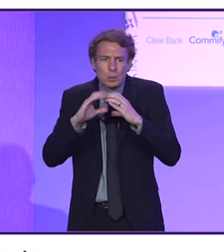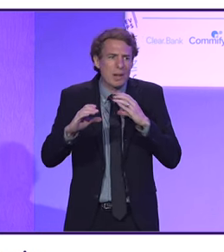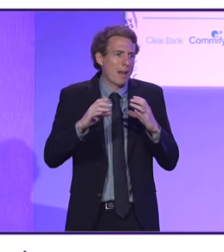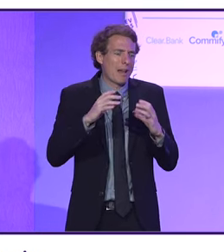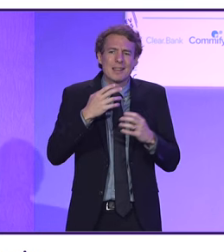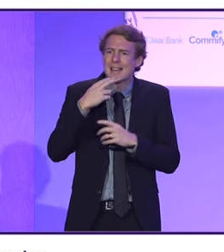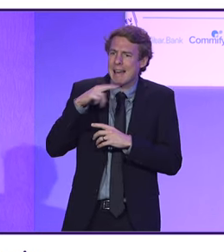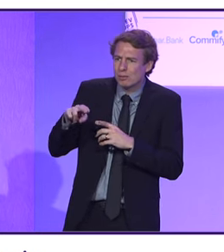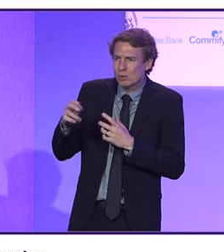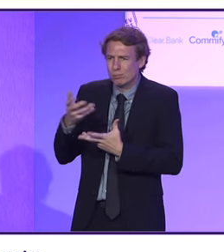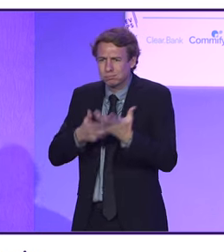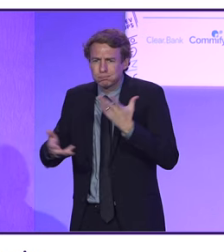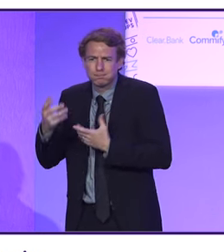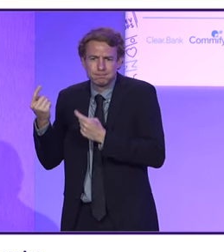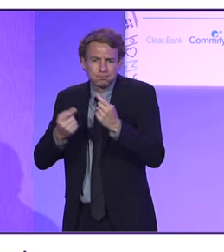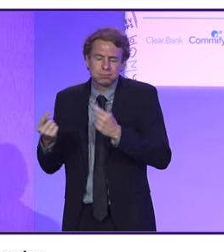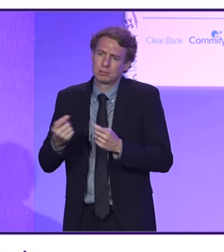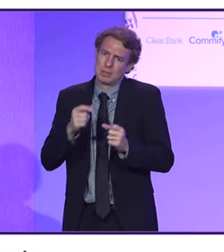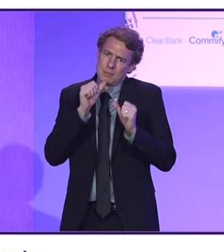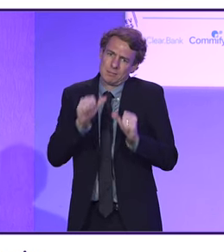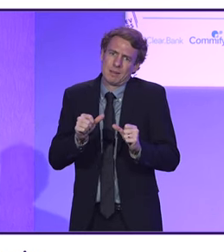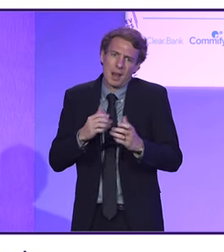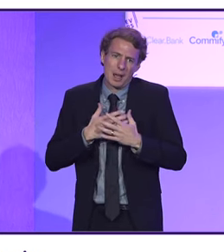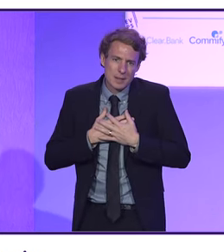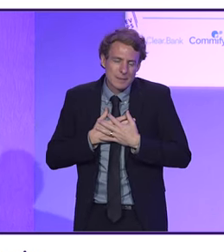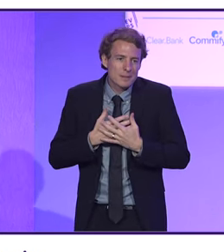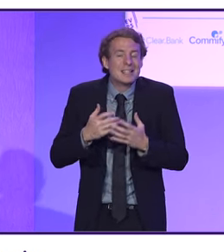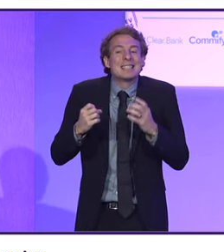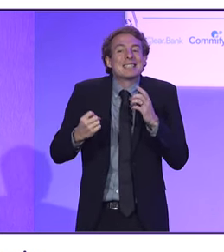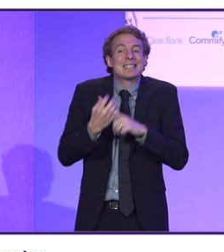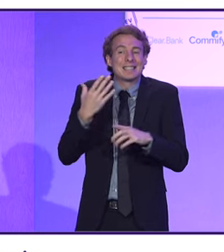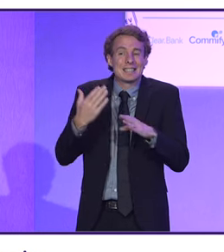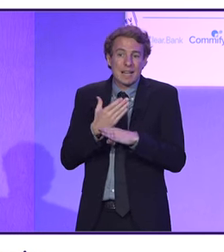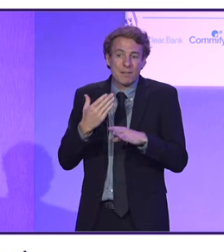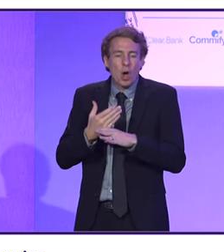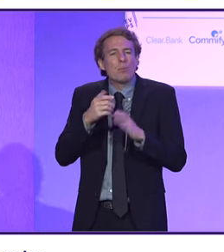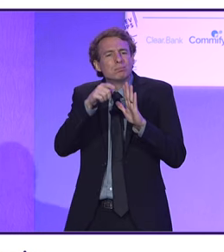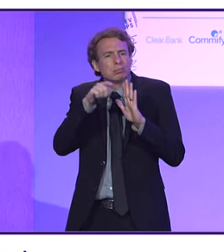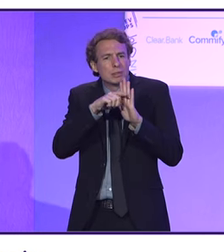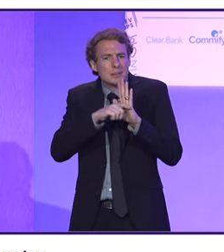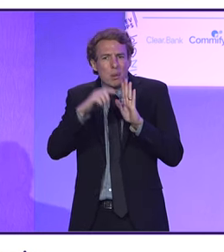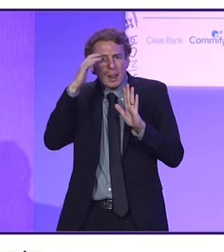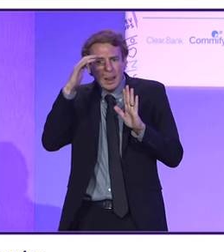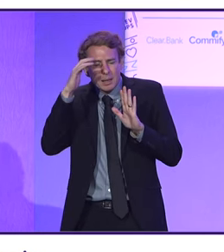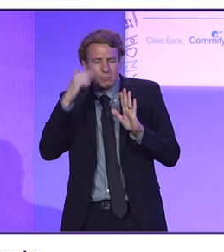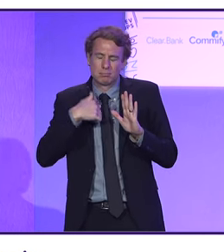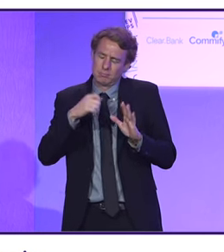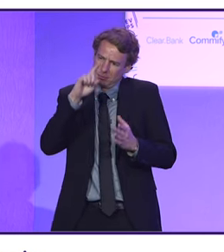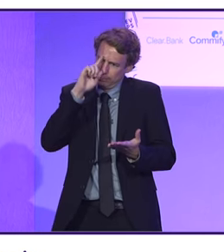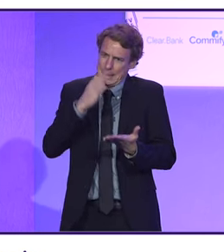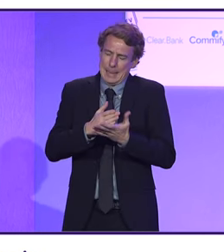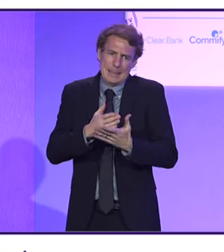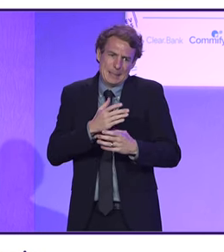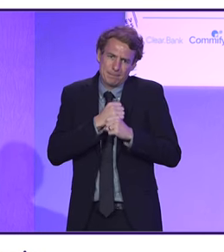in the afternoon. I find DevOps as principles is something that I believe in deeply. And I just want to say one more big thank you for all the thank yous I